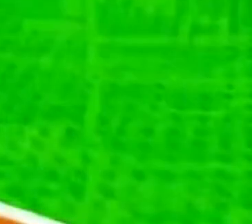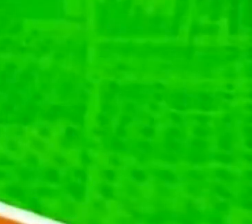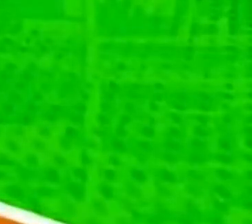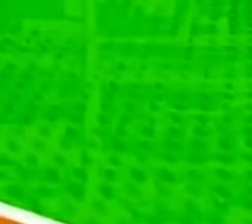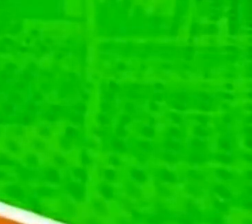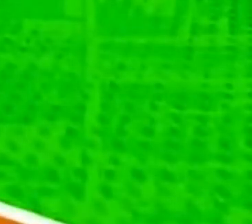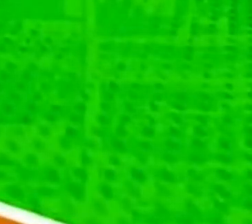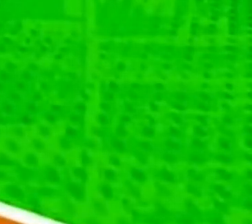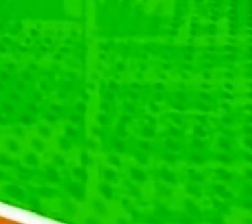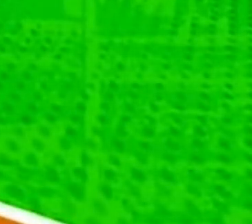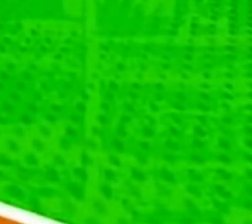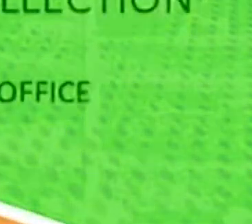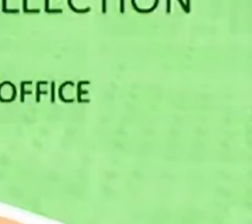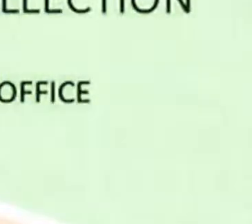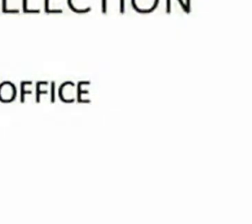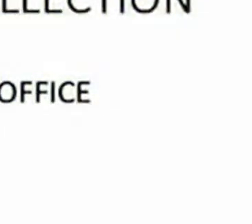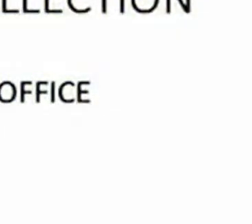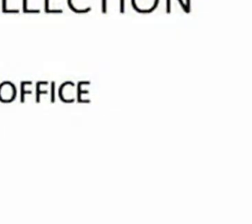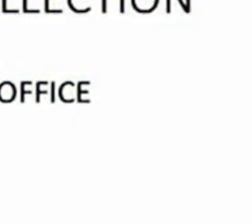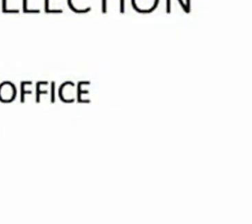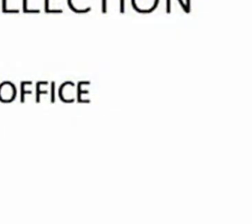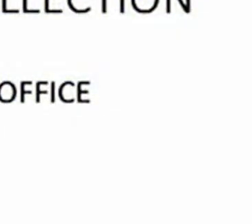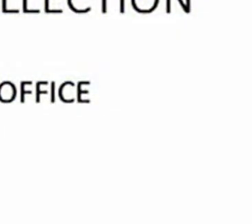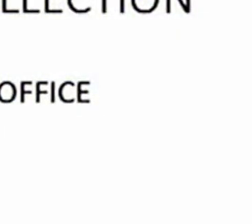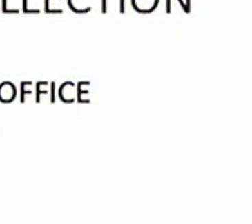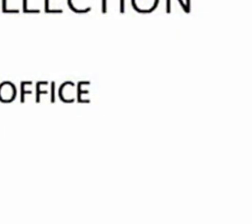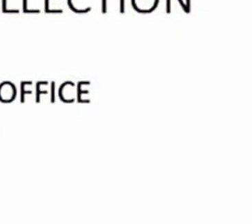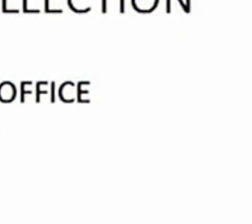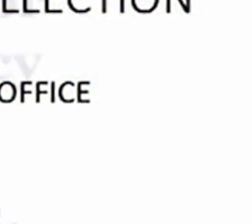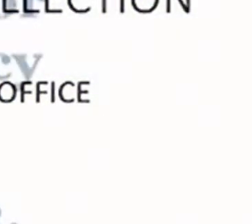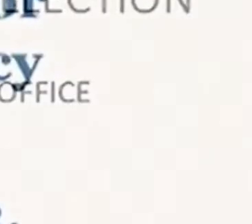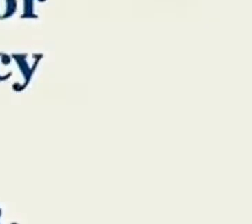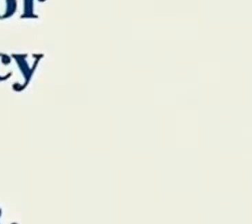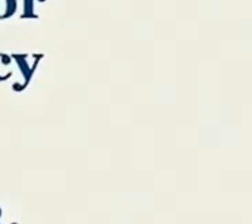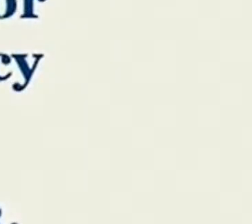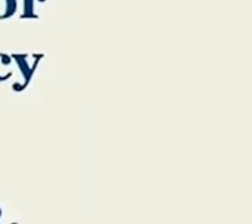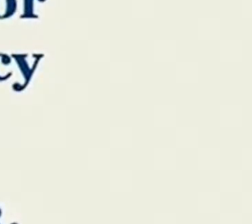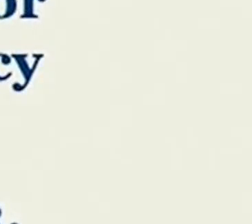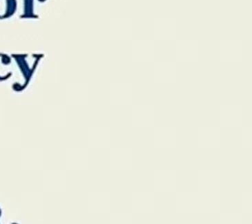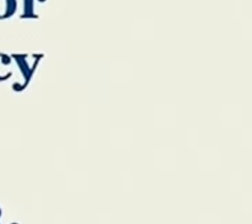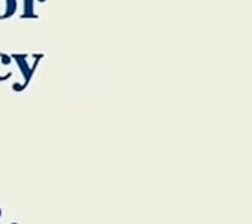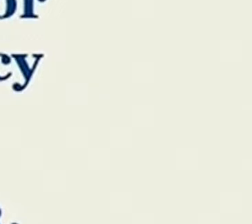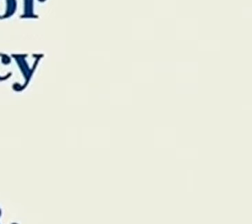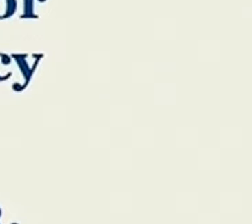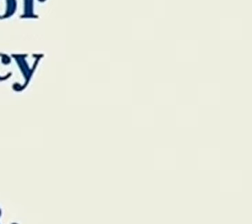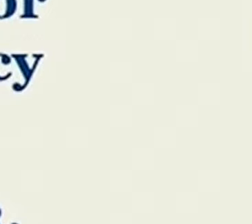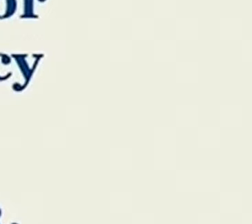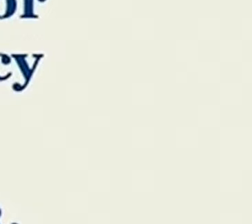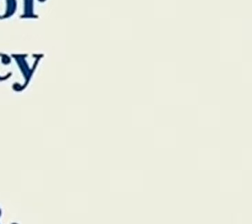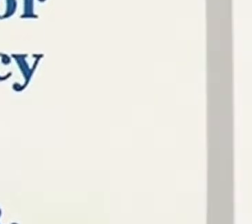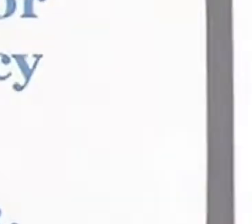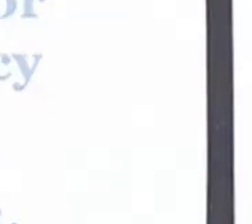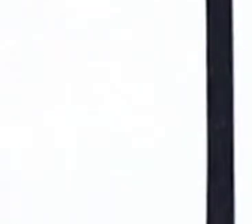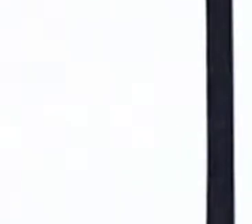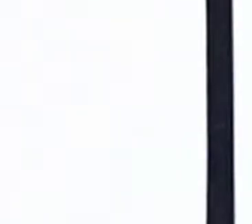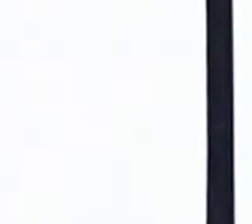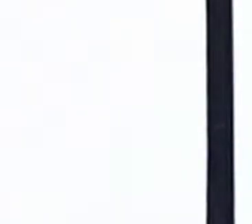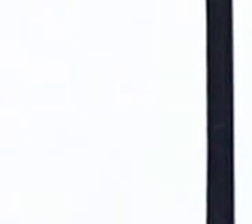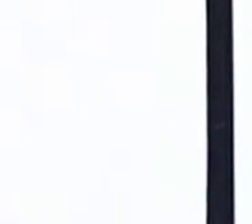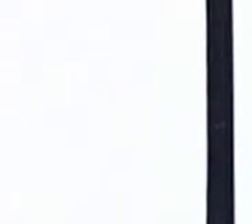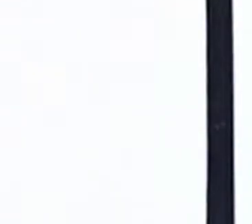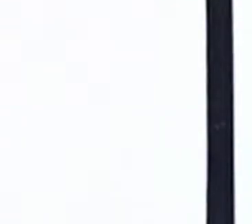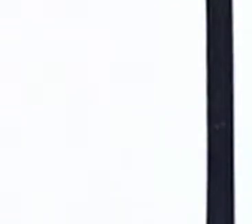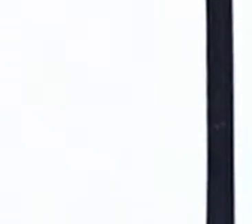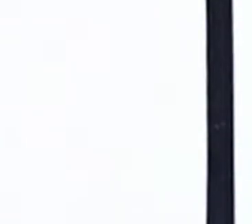Other presentations were on how some parliamentary departments operate in relation with constituency officers.